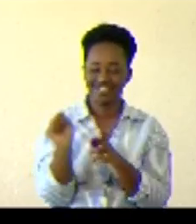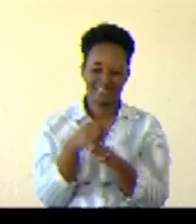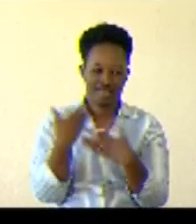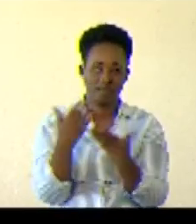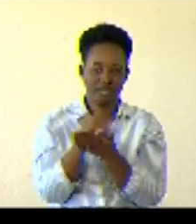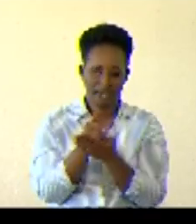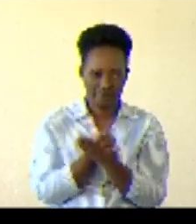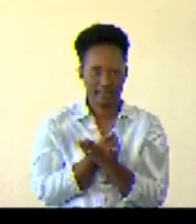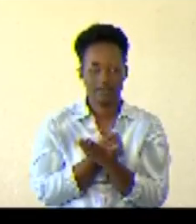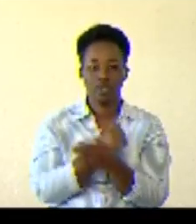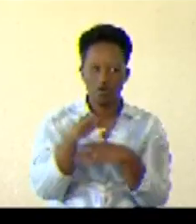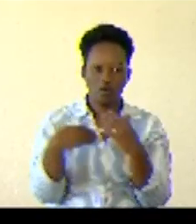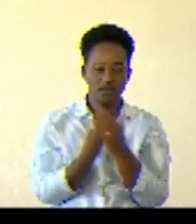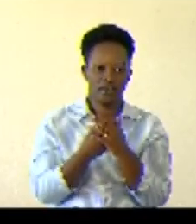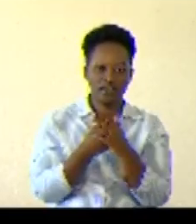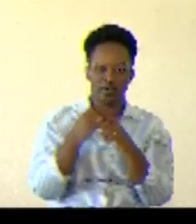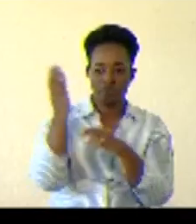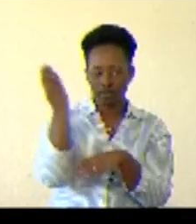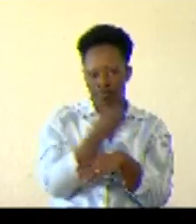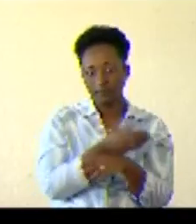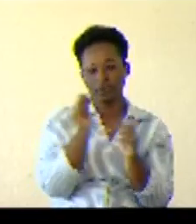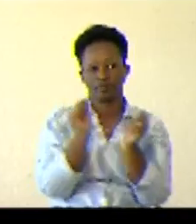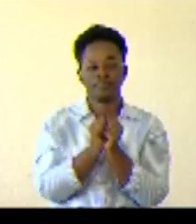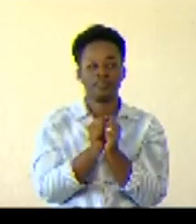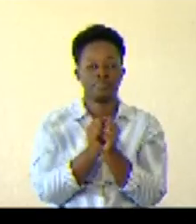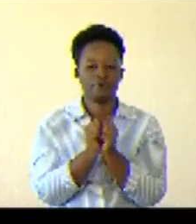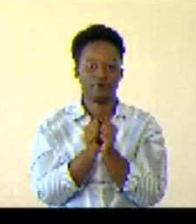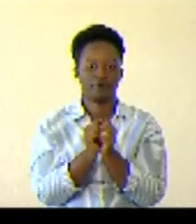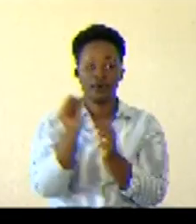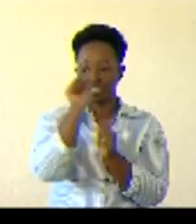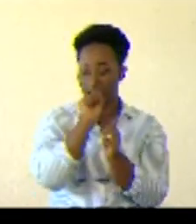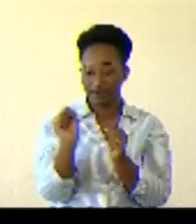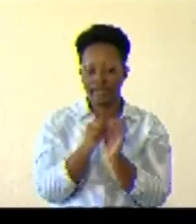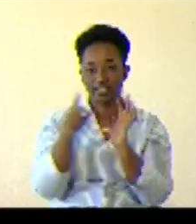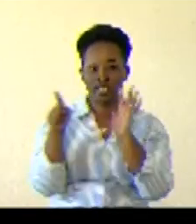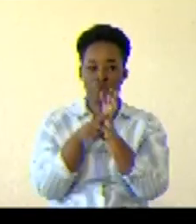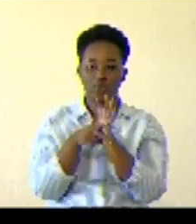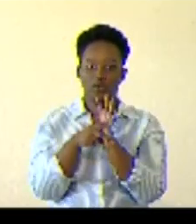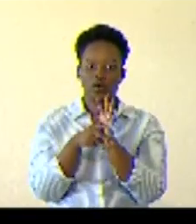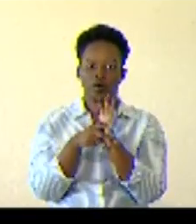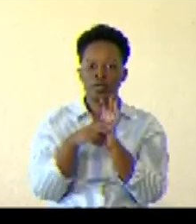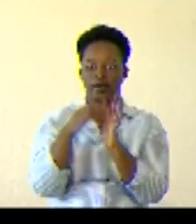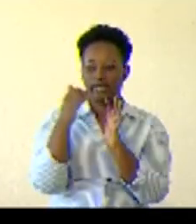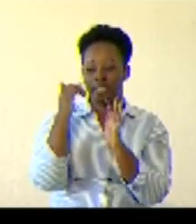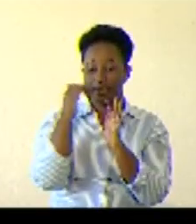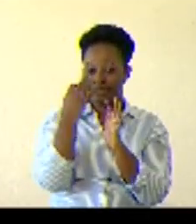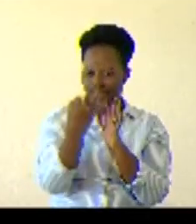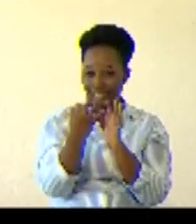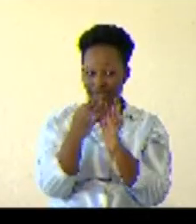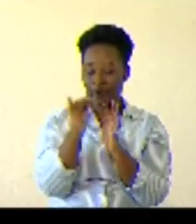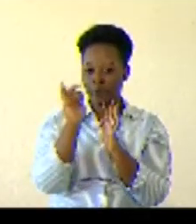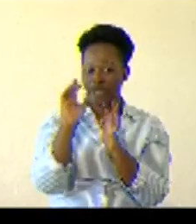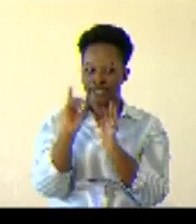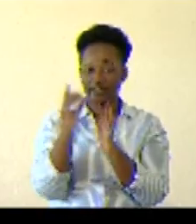10, divide by 10. So our savings here is 3 of disposable